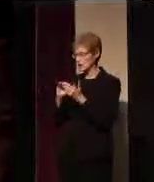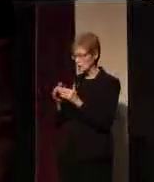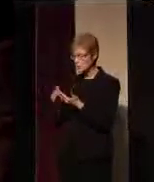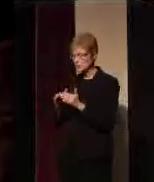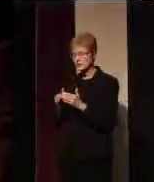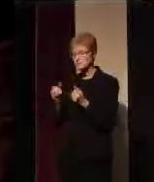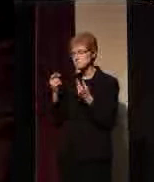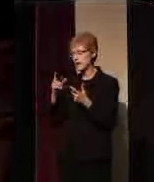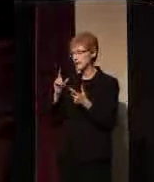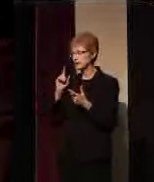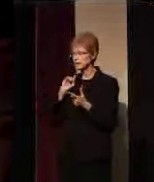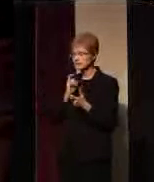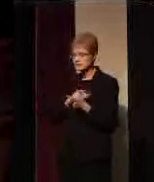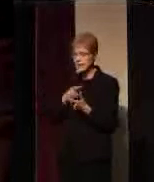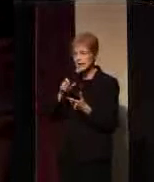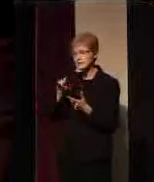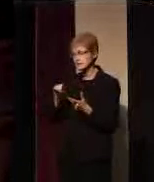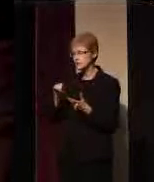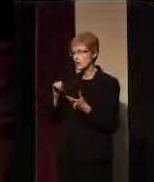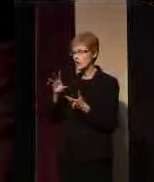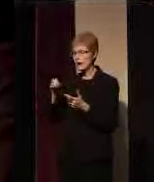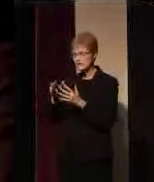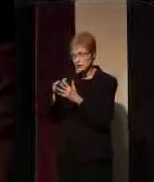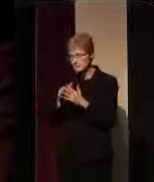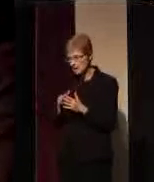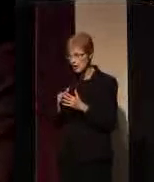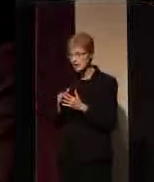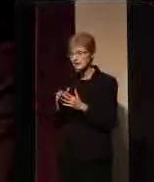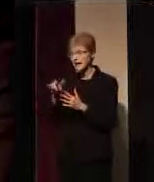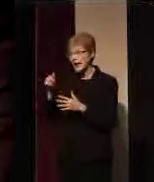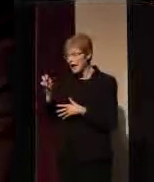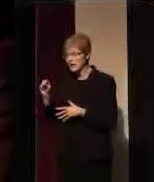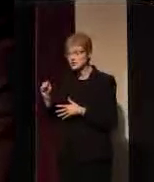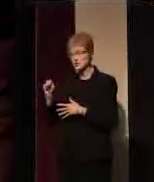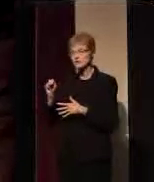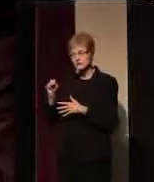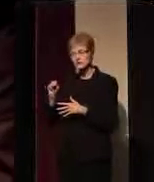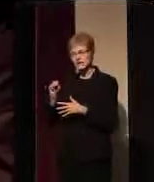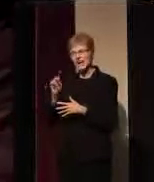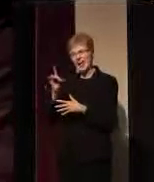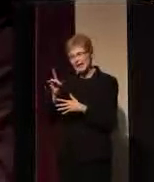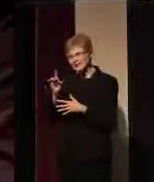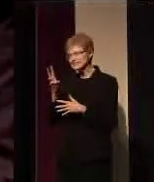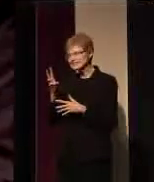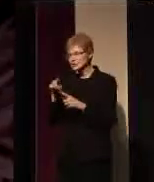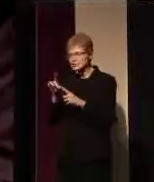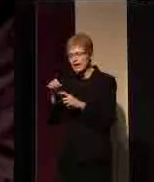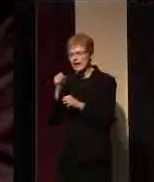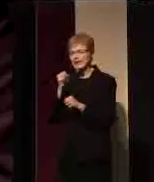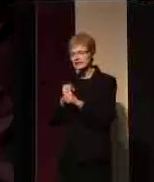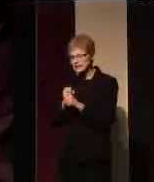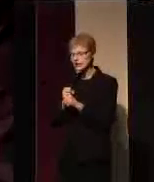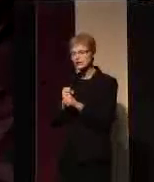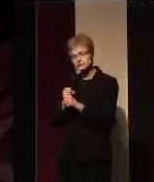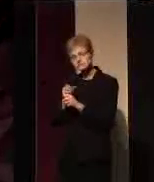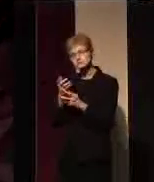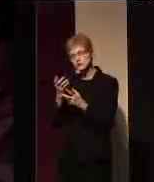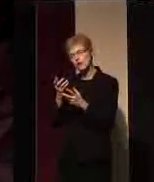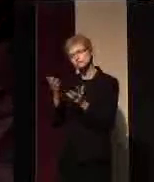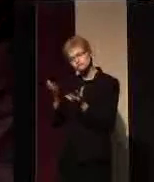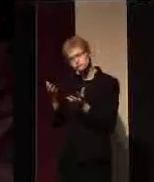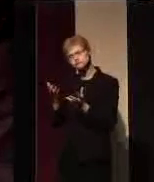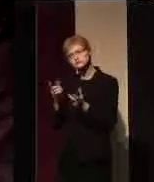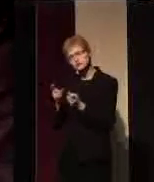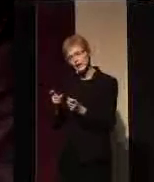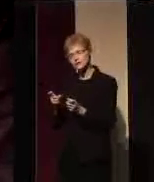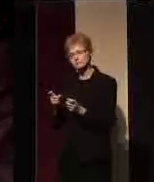significant Latino, African American, and Asian populations, and they could not. And finally, the federal government came in and forced some of the changes